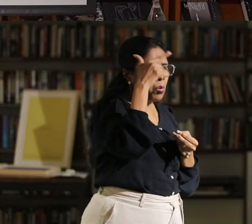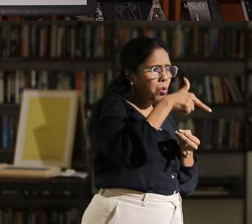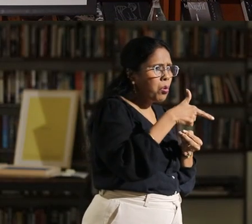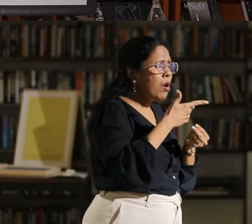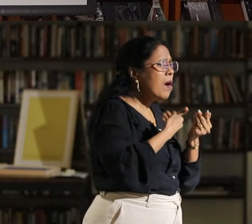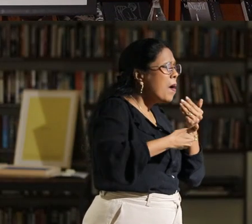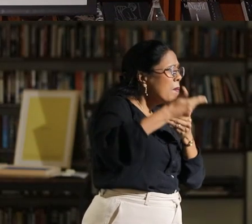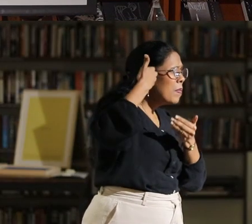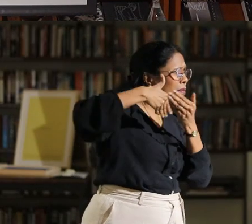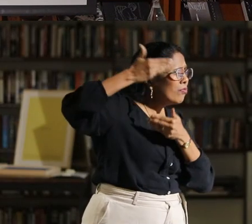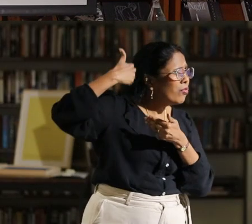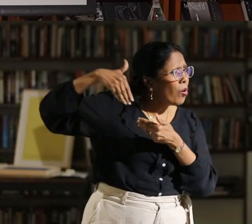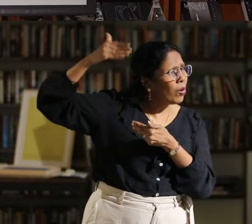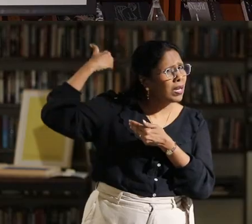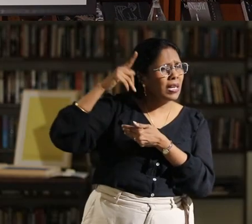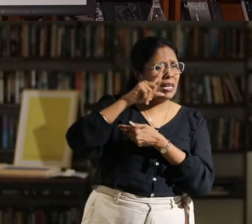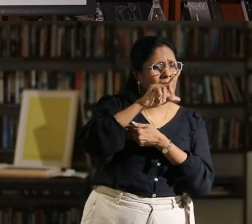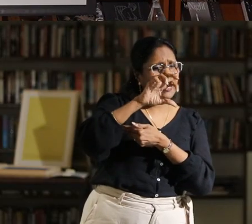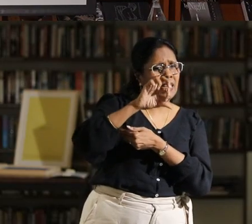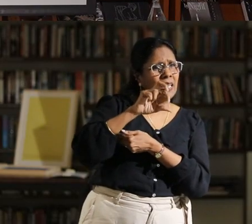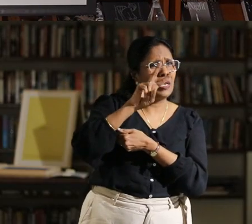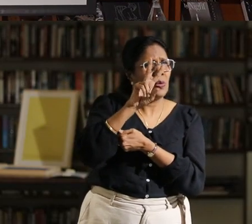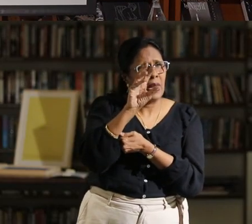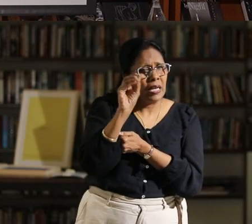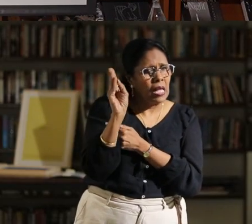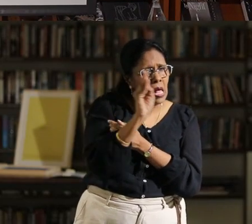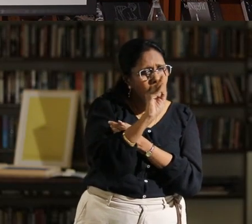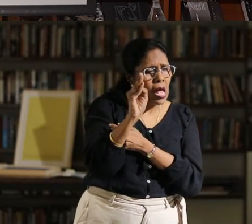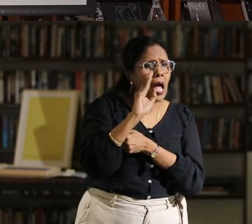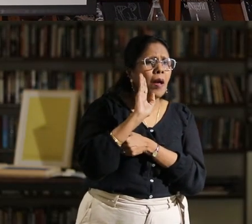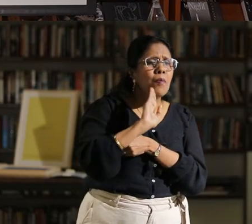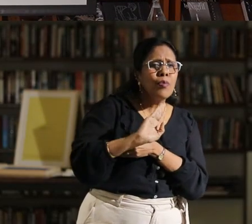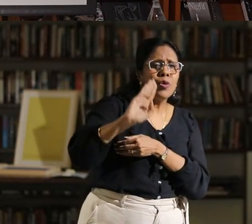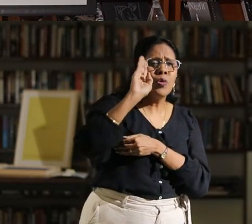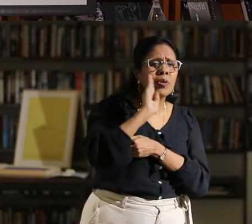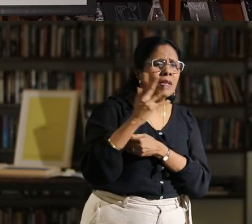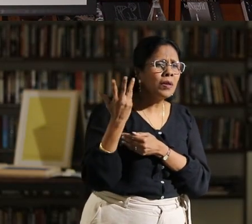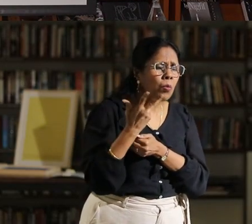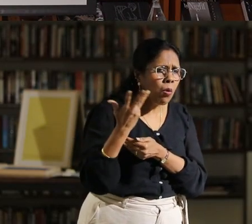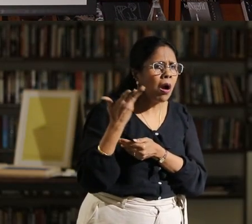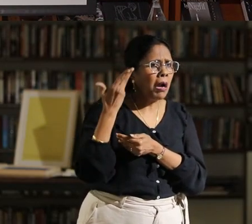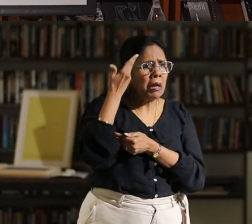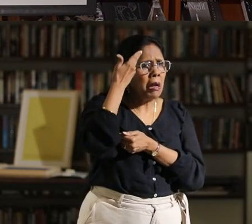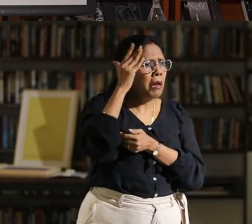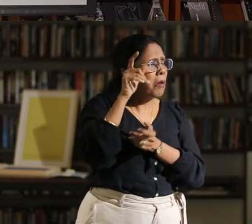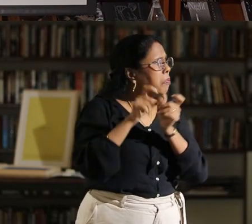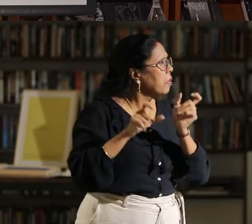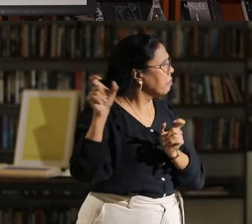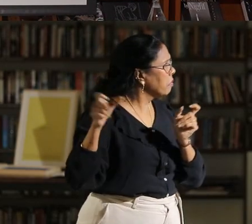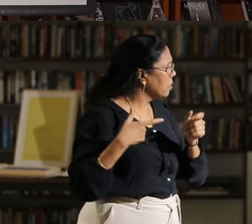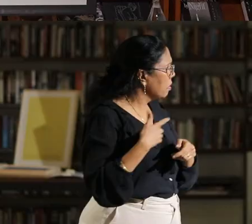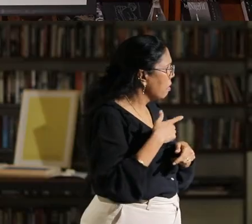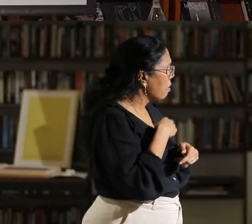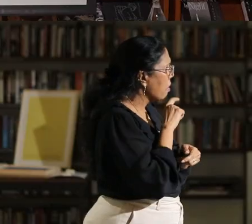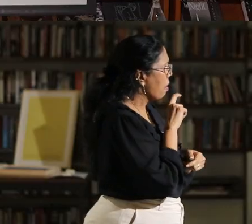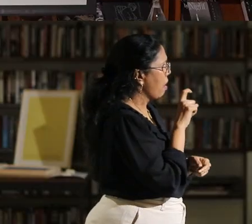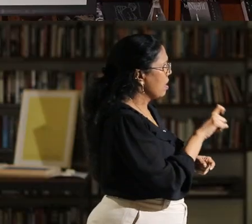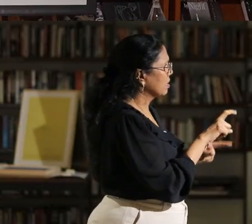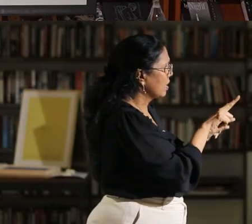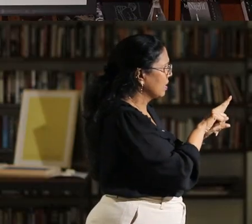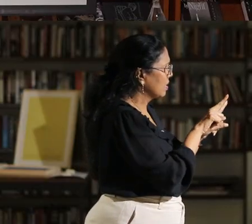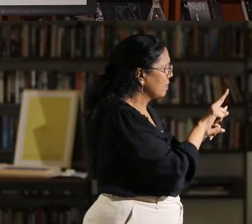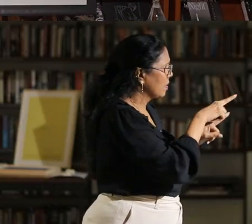been heard in Delhi in, say, the 1920s. So then we asked Irfan Zuberi, who's like the music